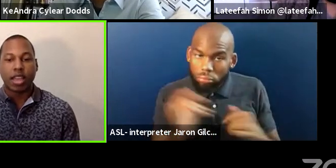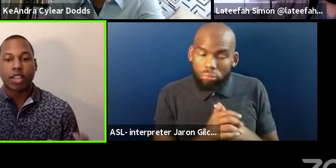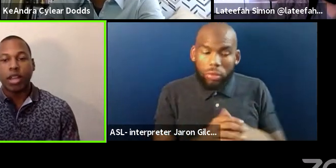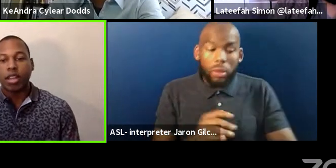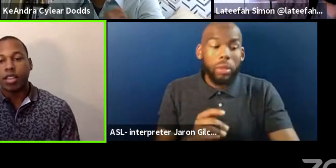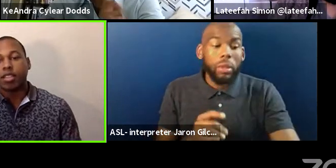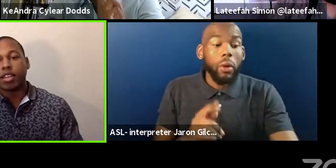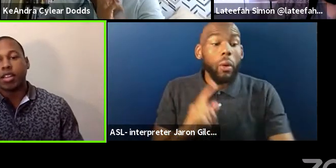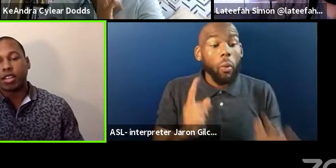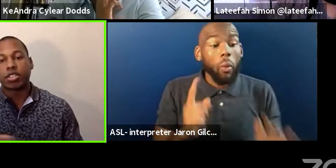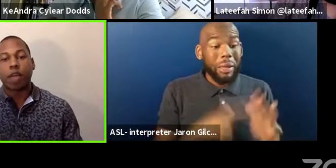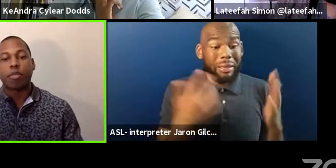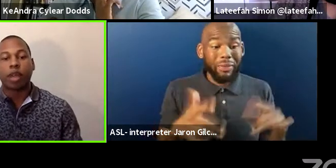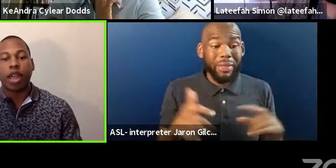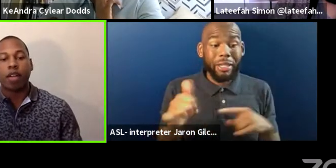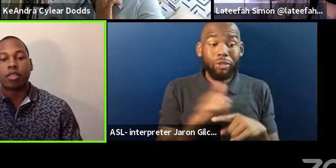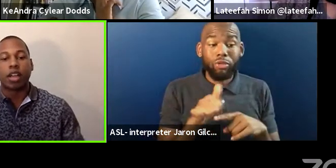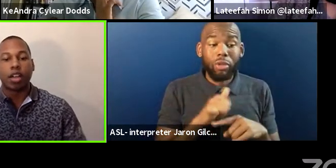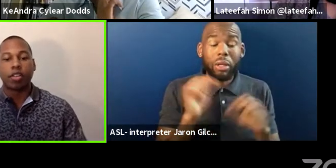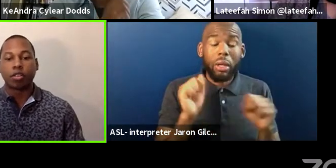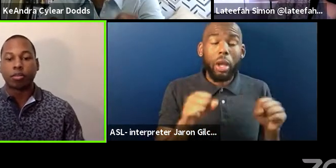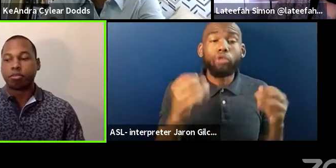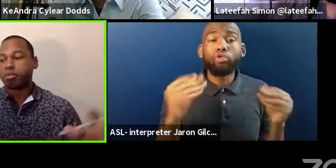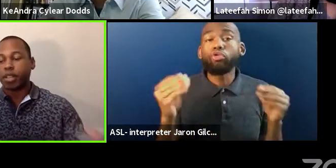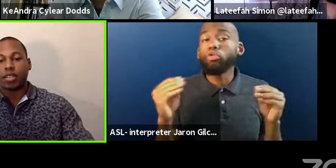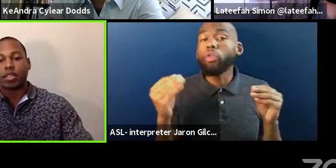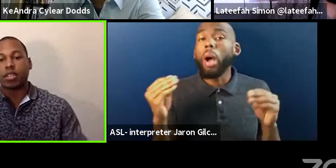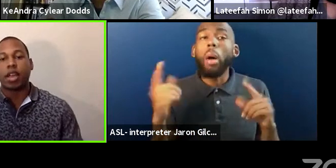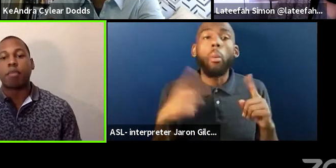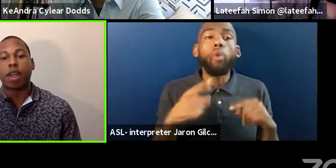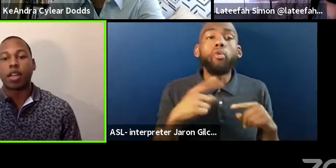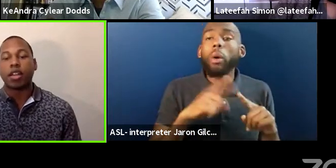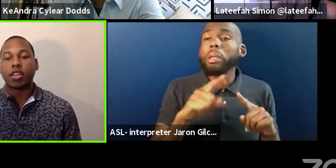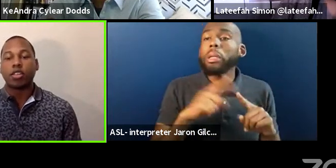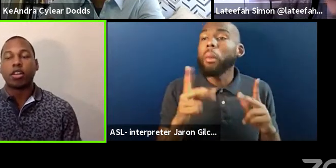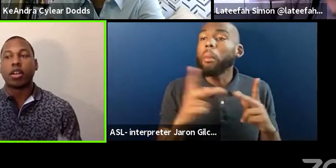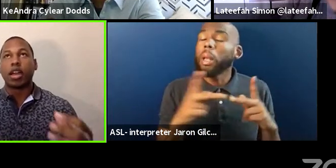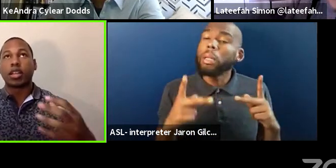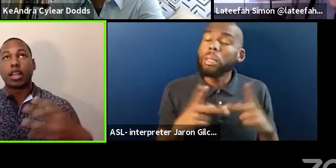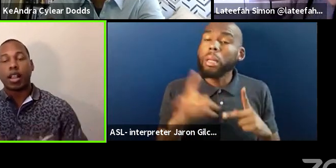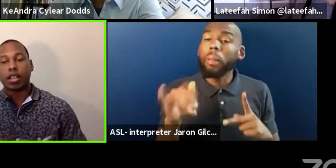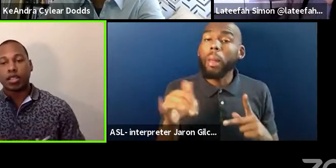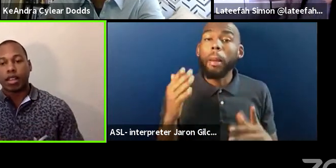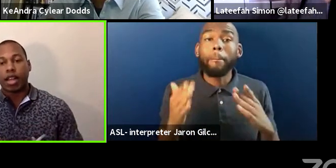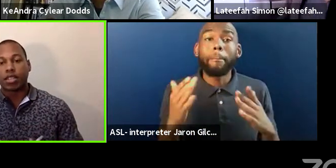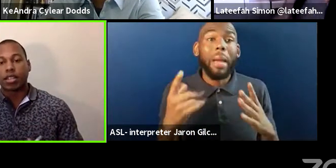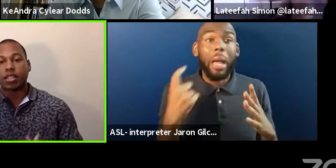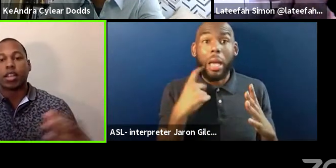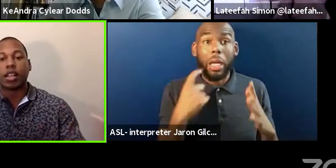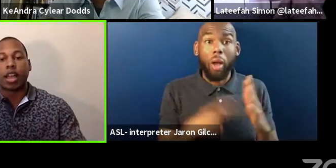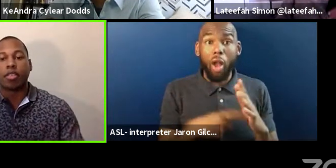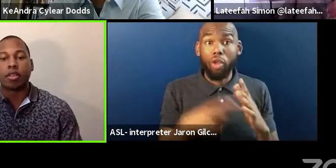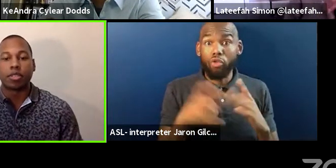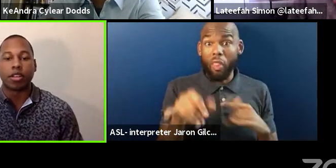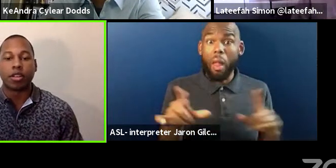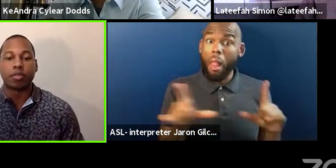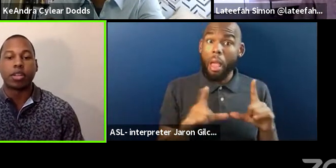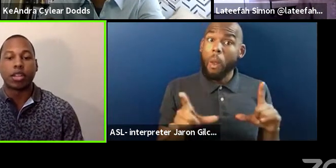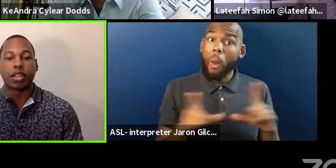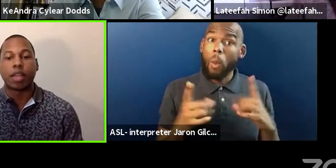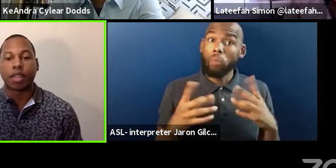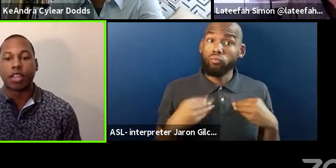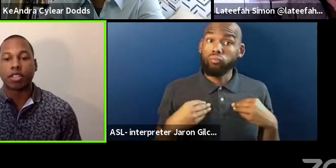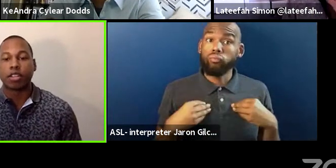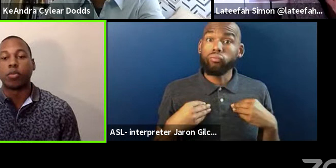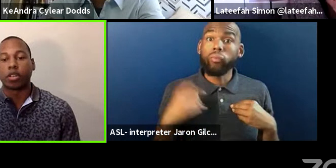they get that training, they then can shop around to other places that might, acknowledge that license and allow them to put